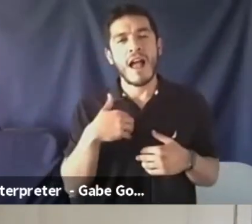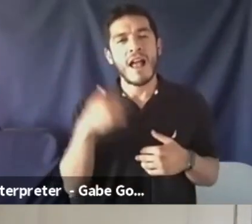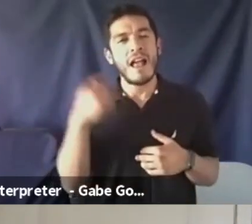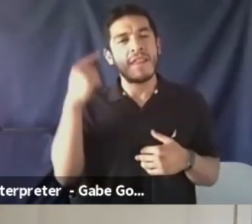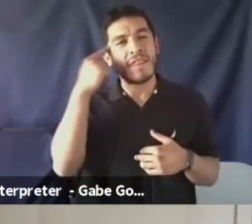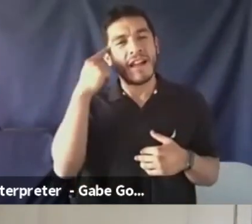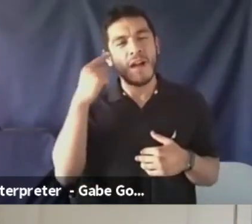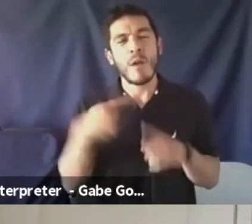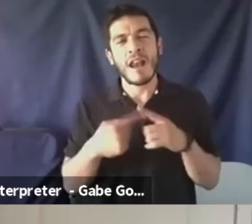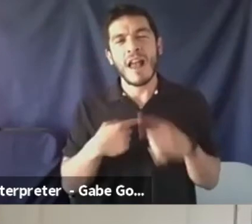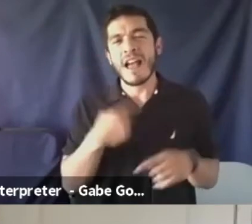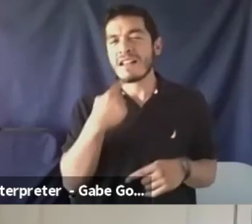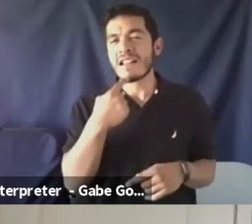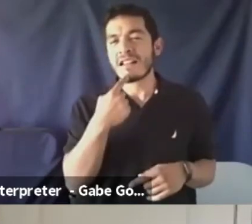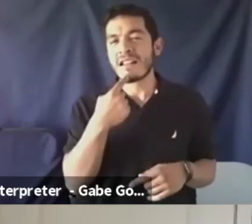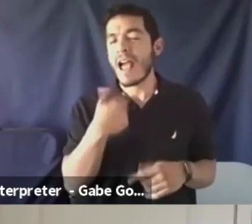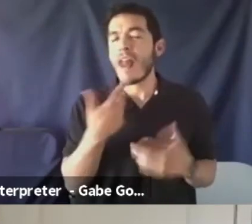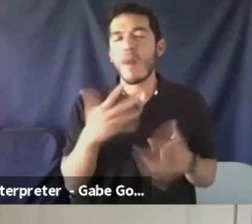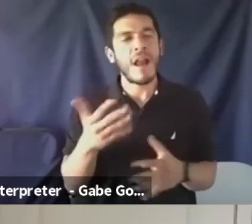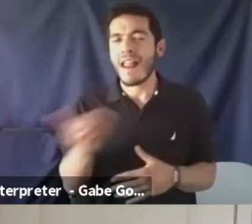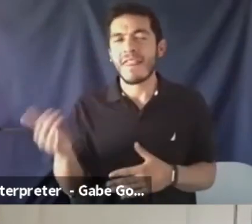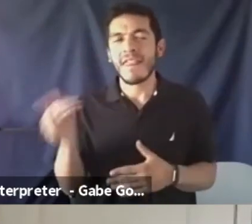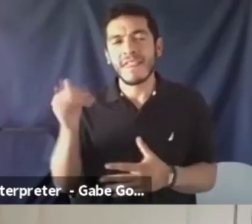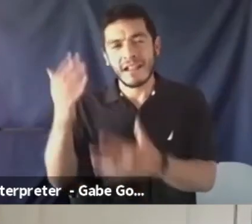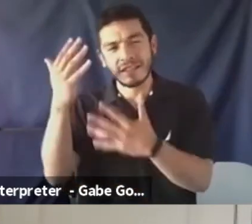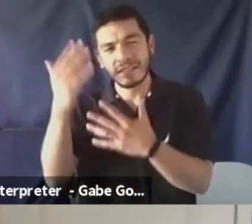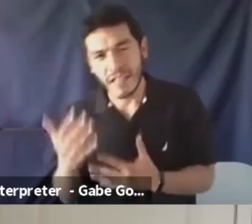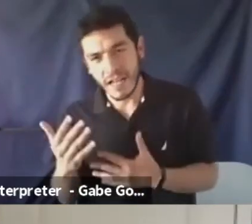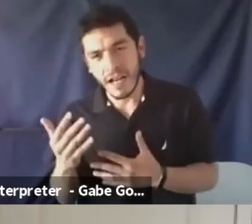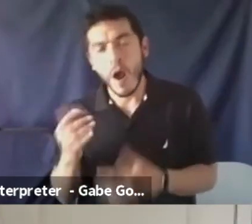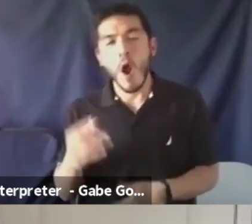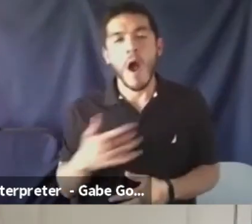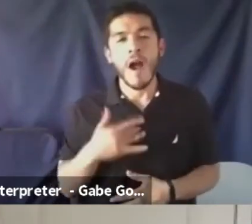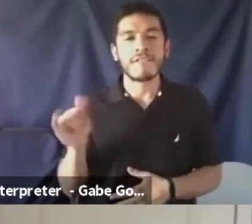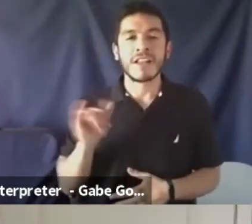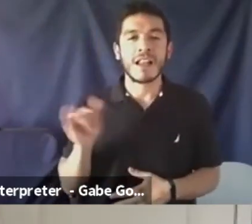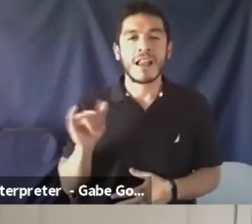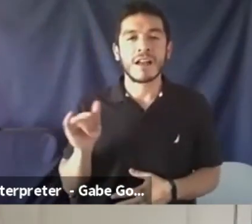want it to be anything that was sad, or feel like, oh,